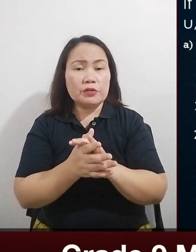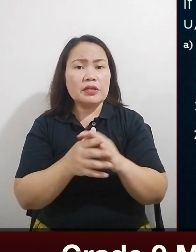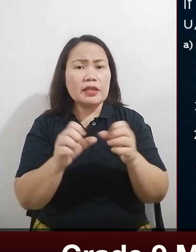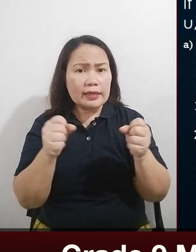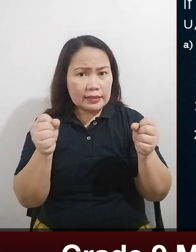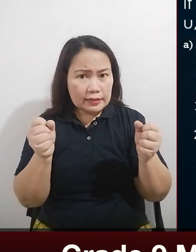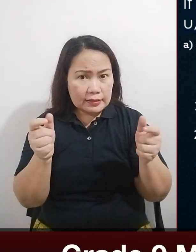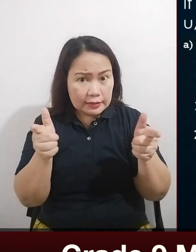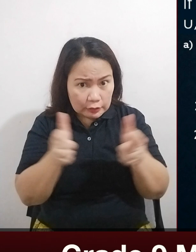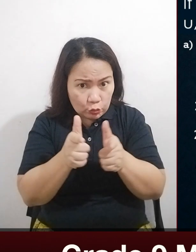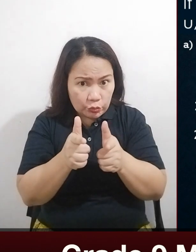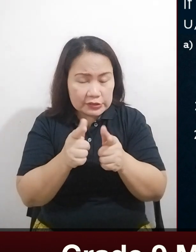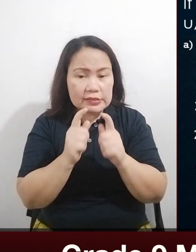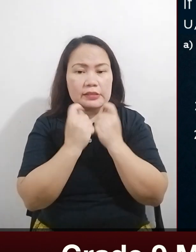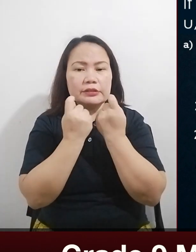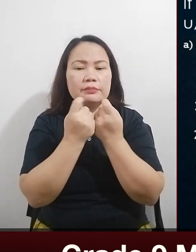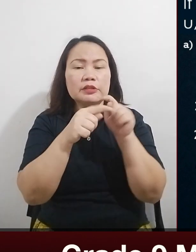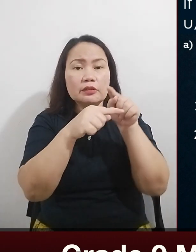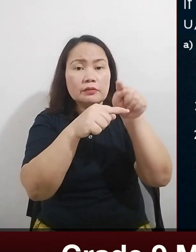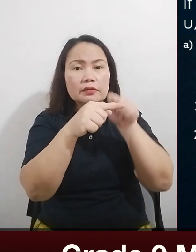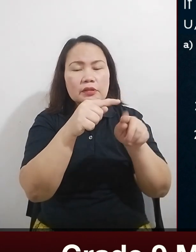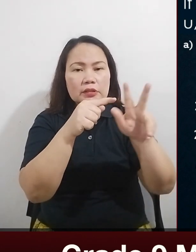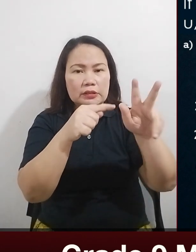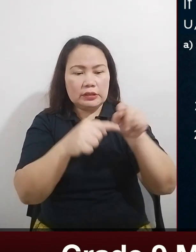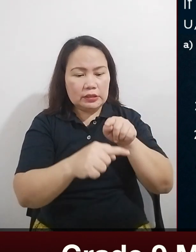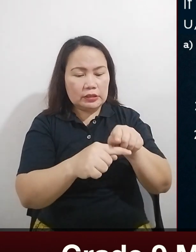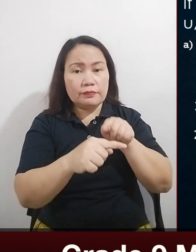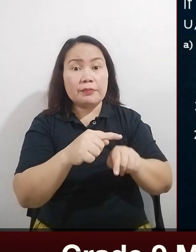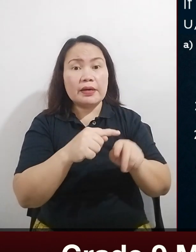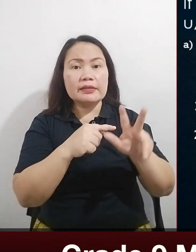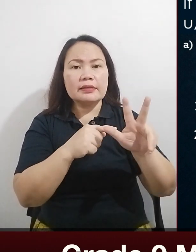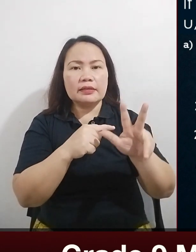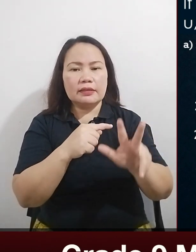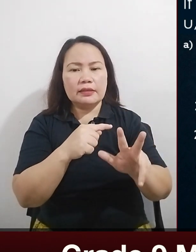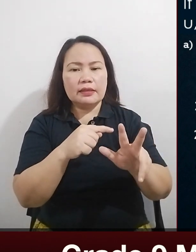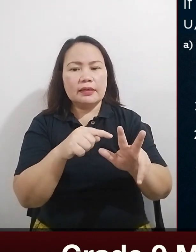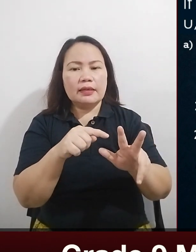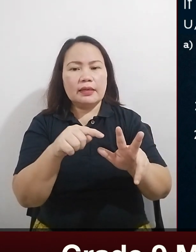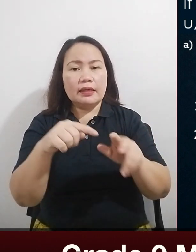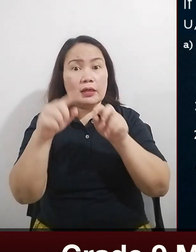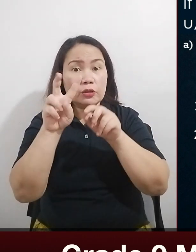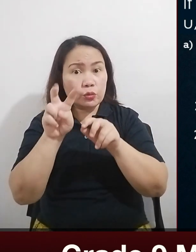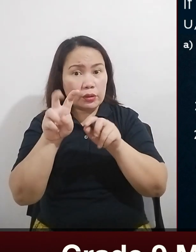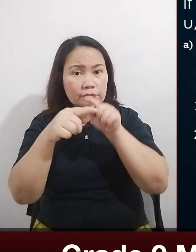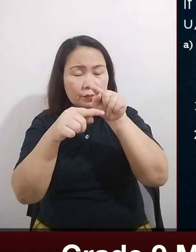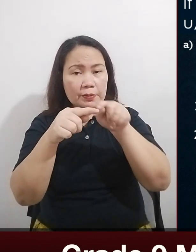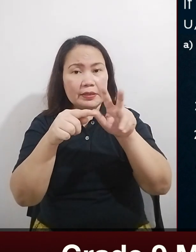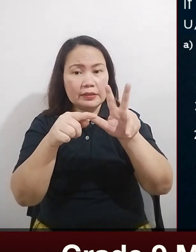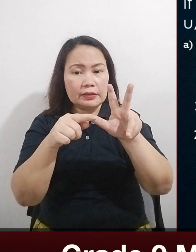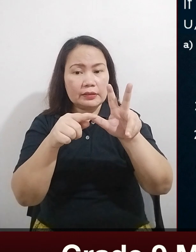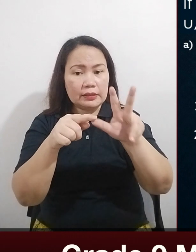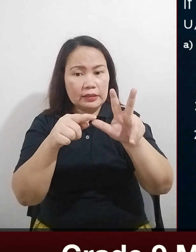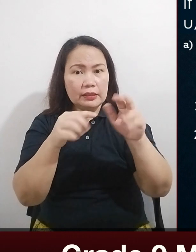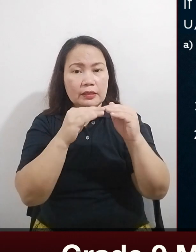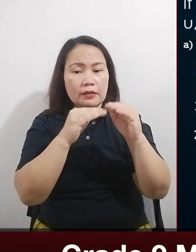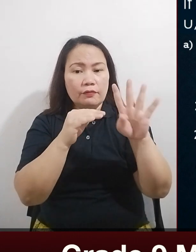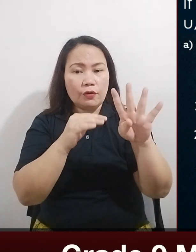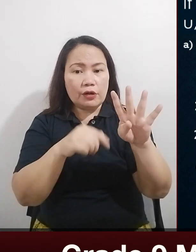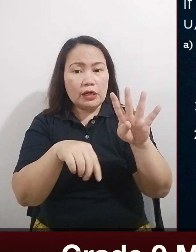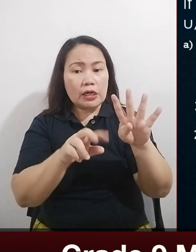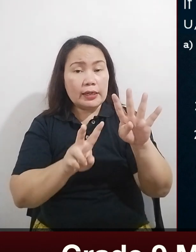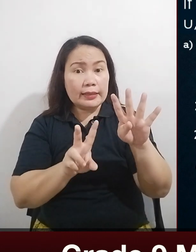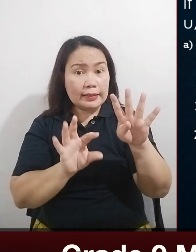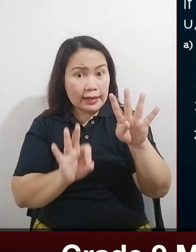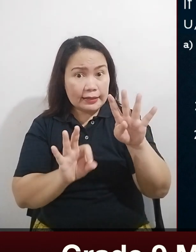term by dividing both numerator and denominator sa 3. And that is, r is equal to 4 over